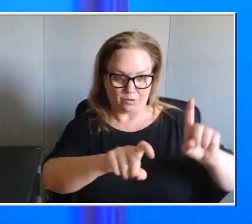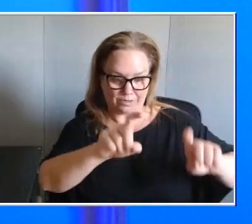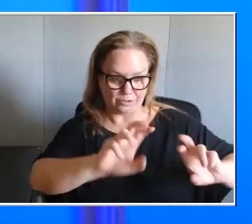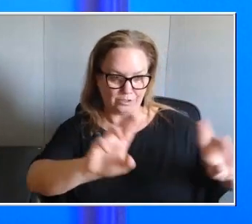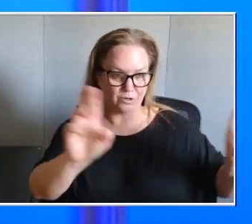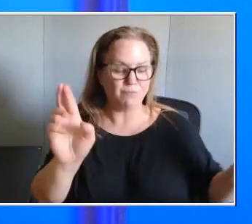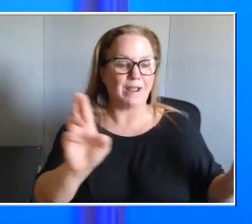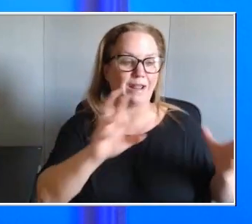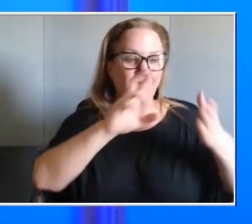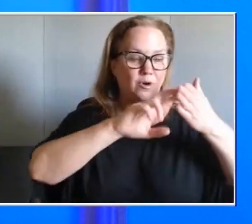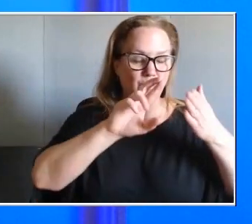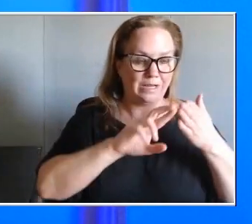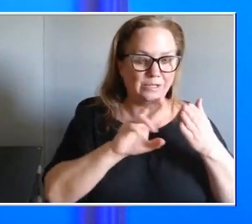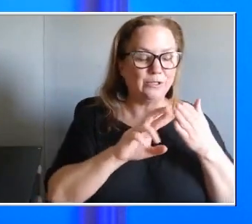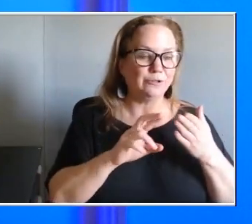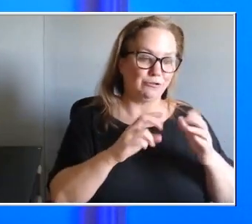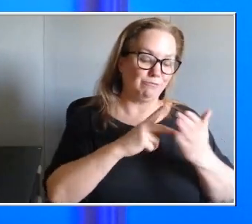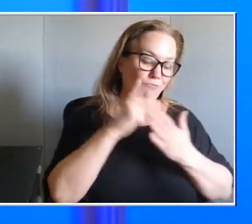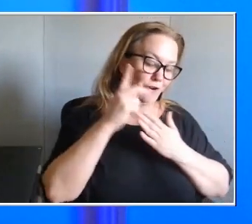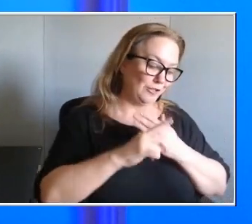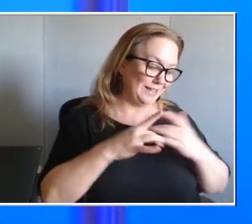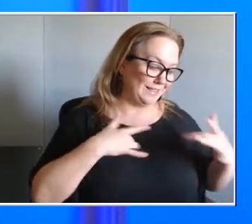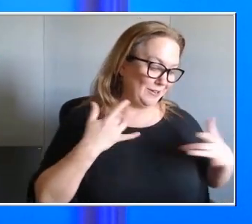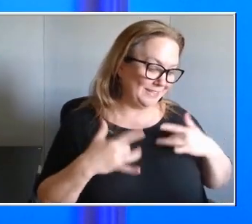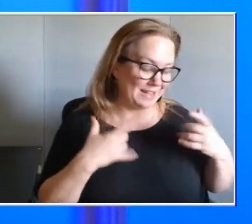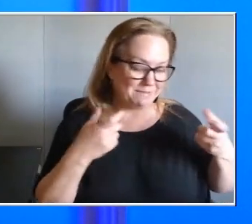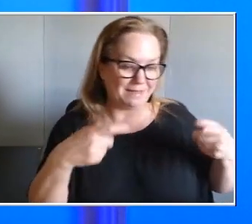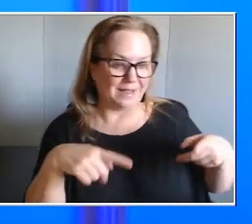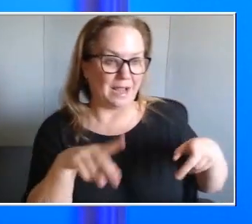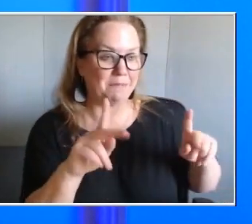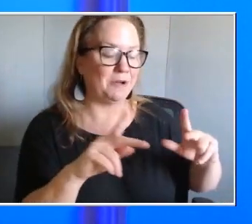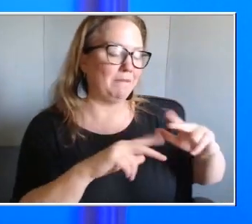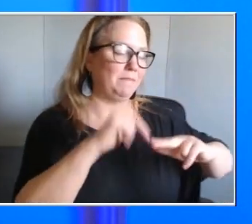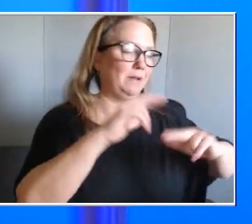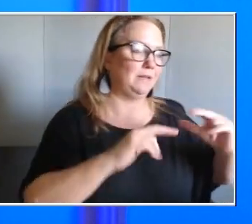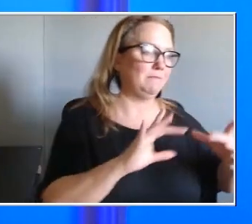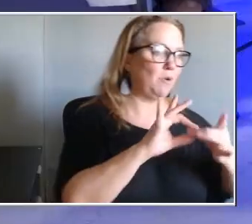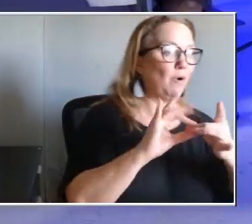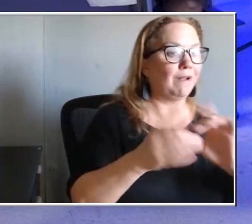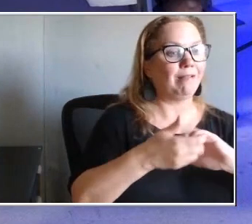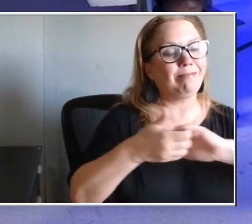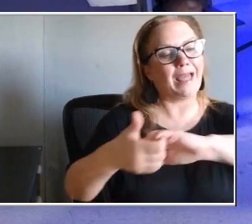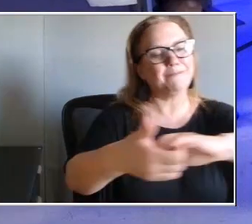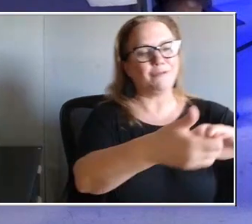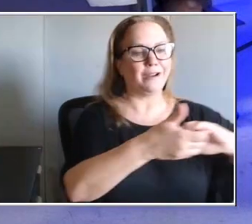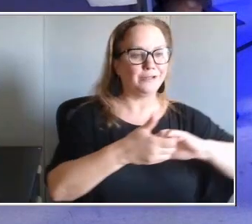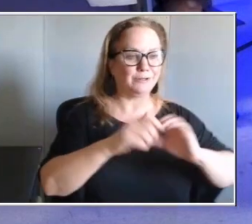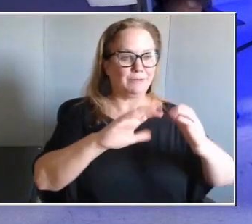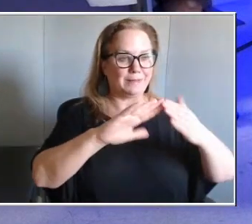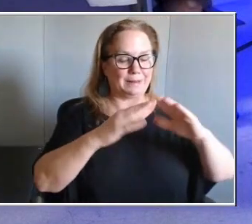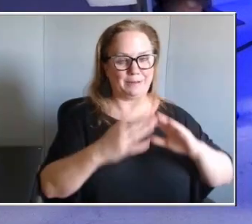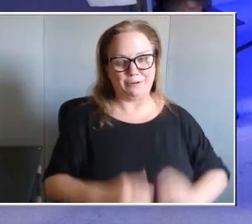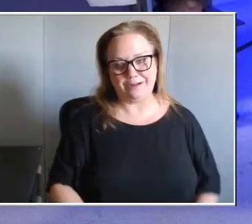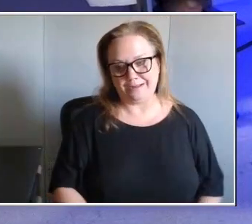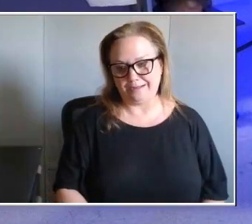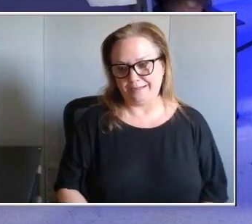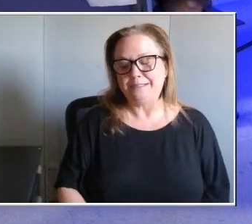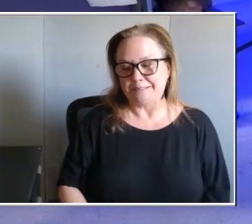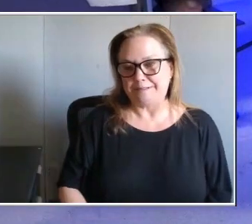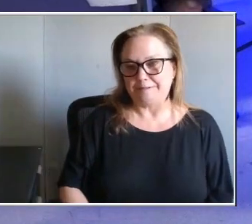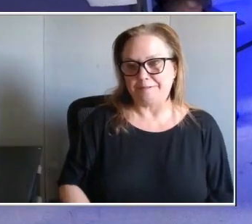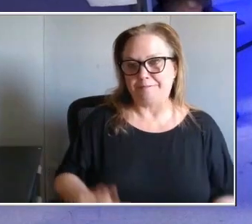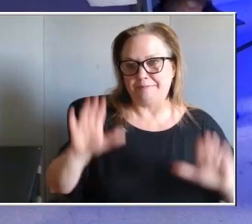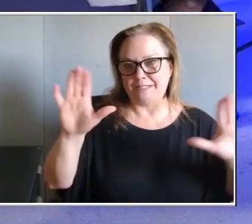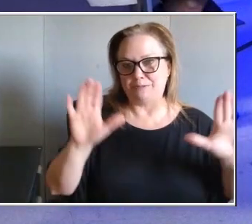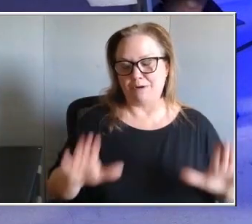their research projects, and they're excited about the opportunities of building more collaboration with the community. Yeah, that's a big deal. I'm glad you're here to